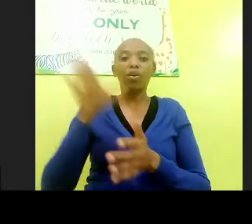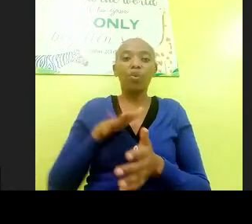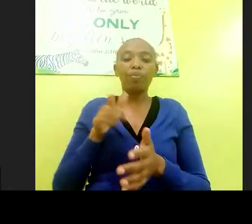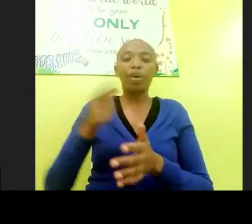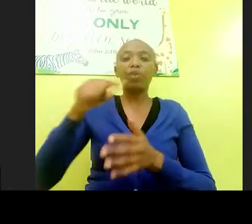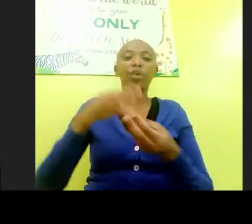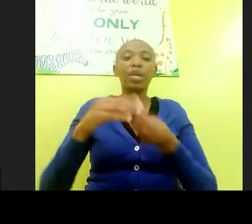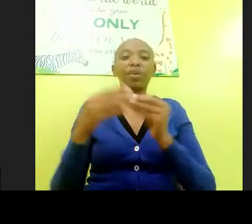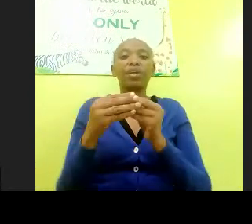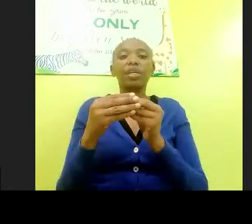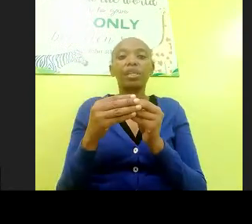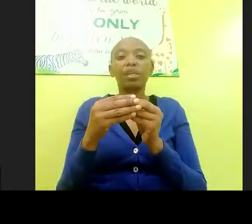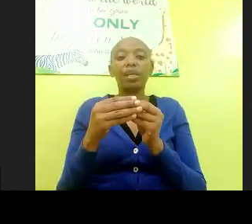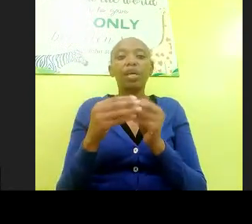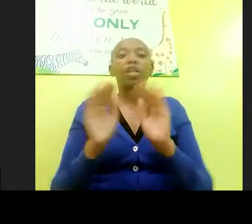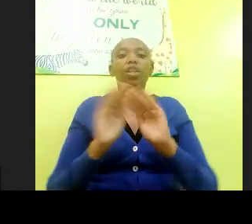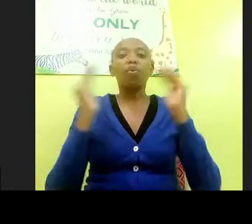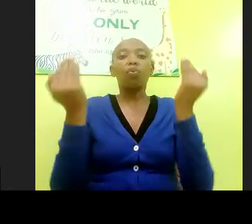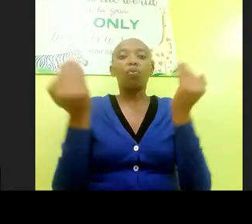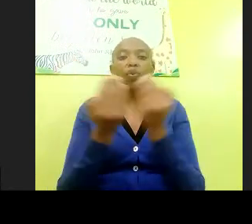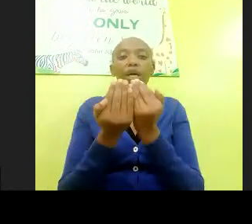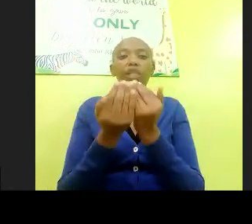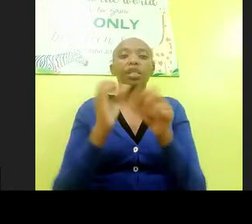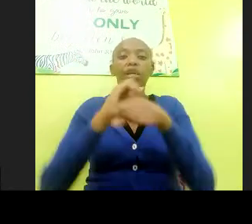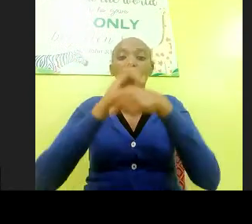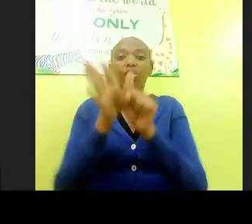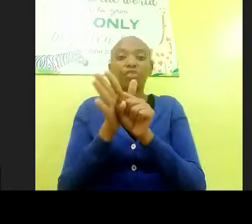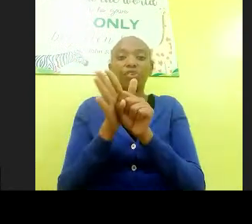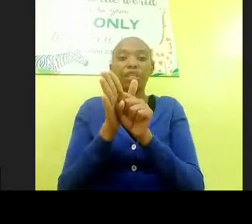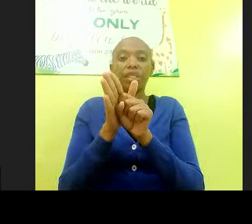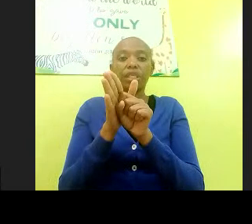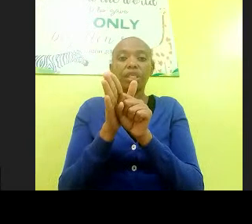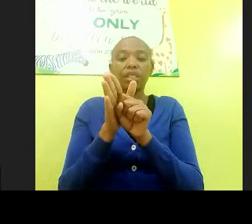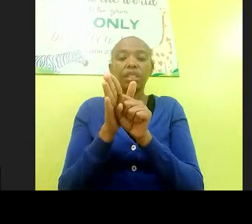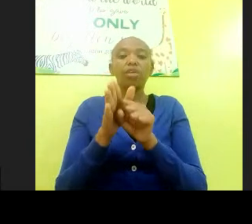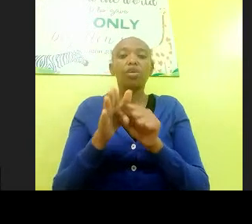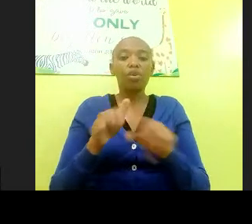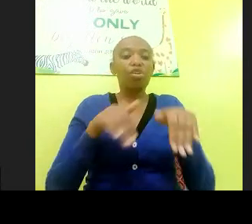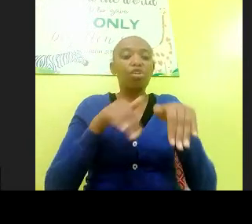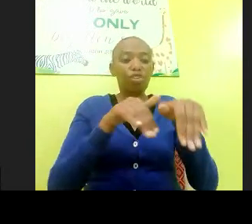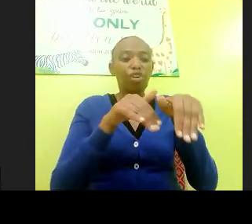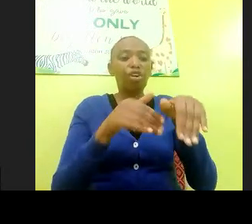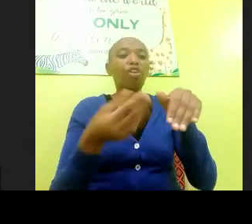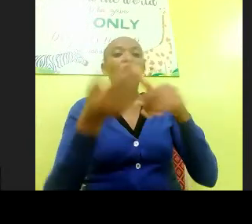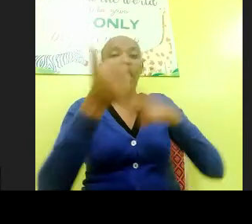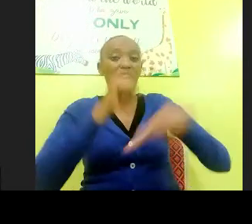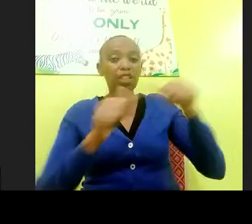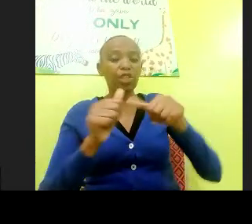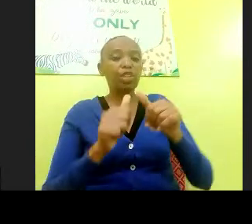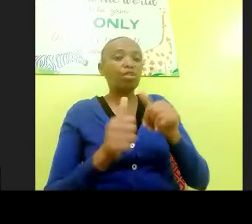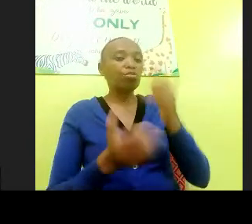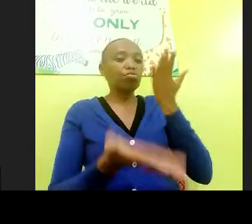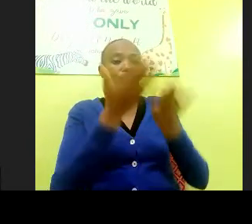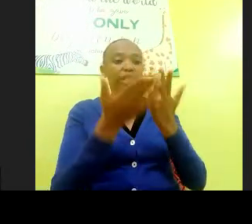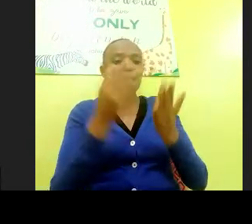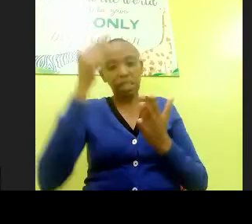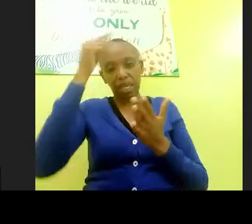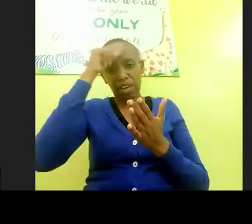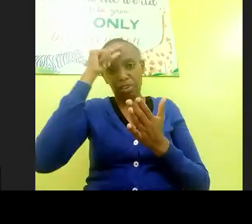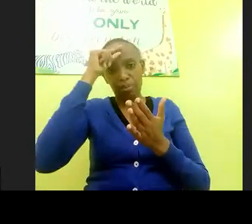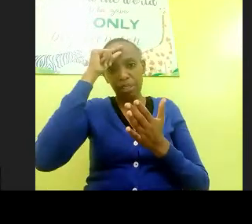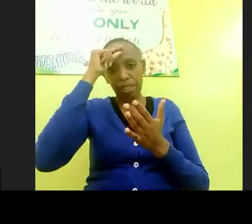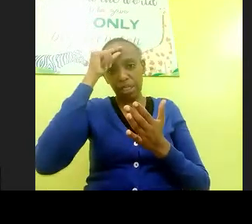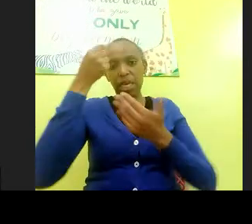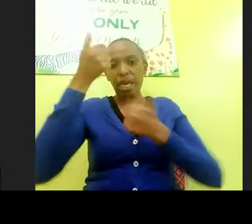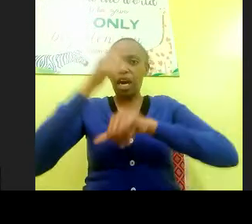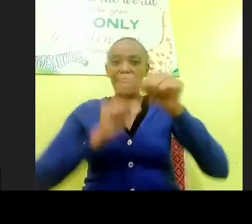created the global COVID global tracker, response tracker, to monitor governmental responses